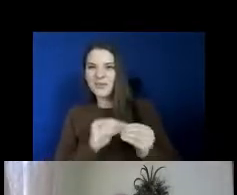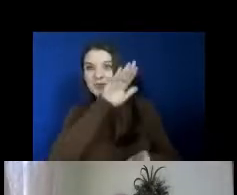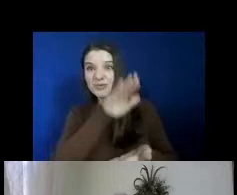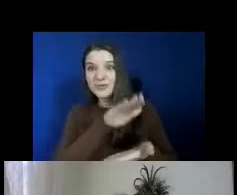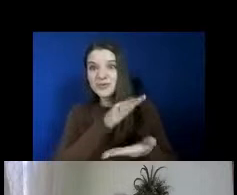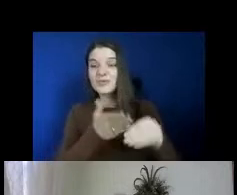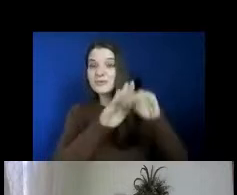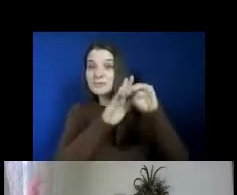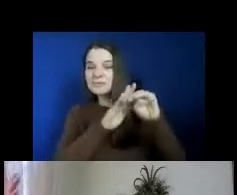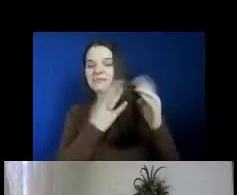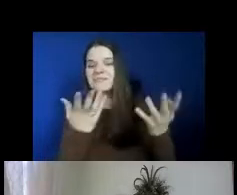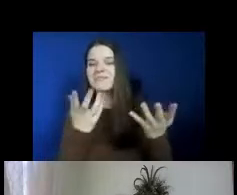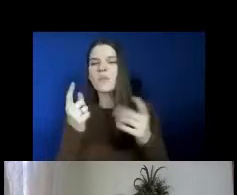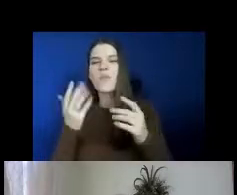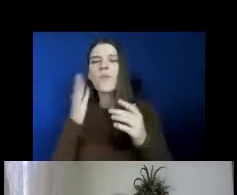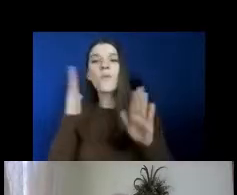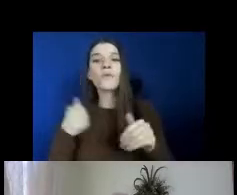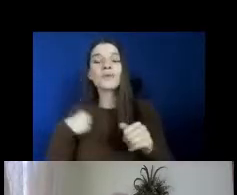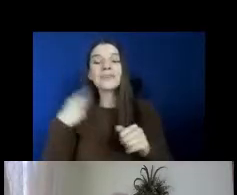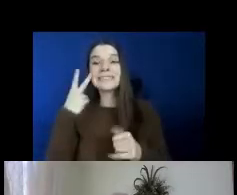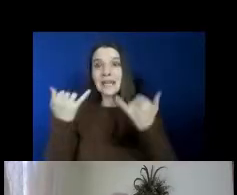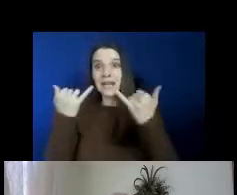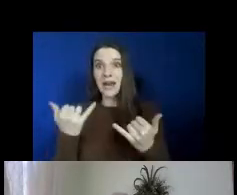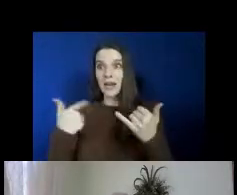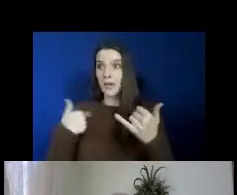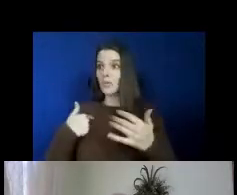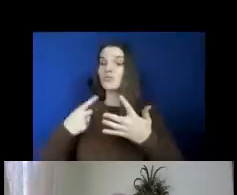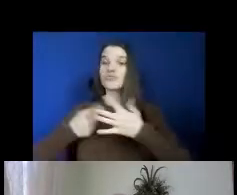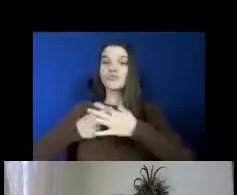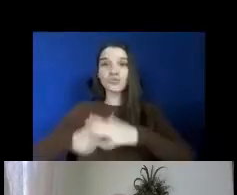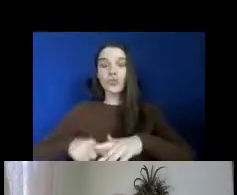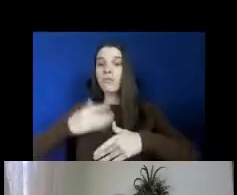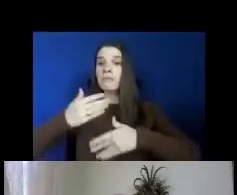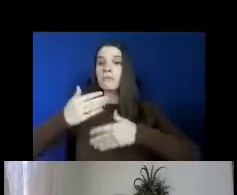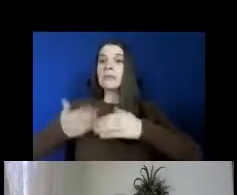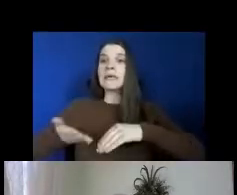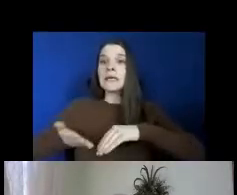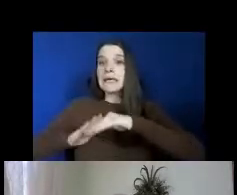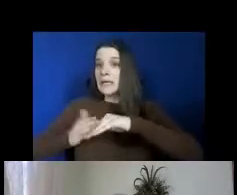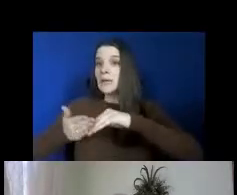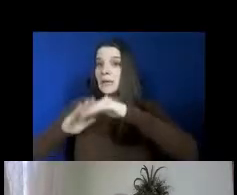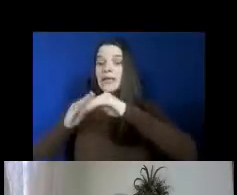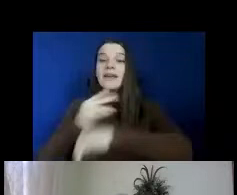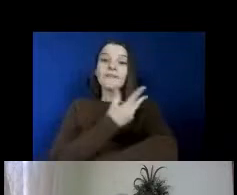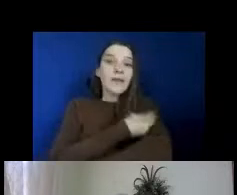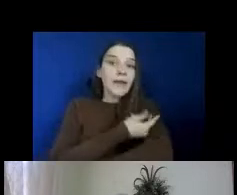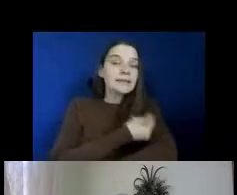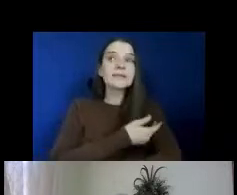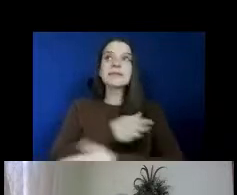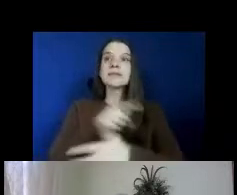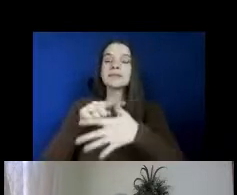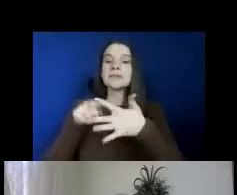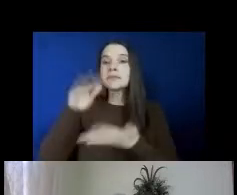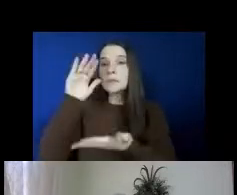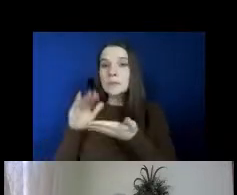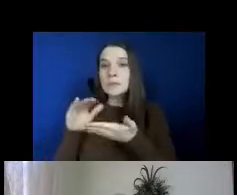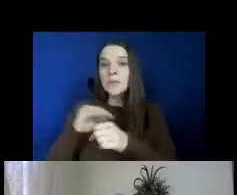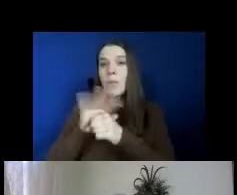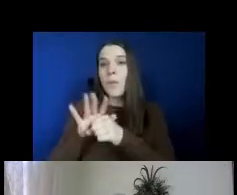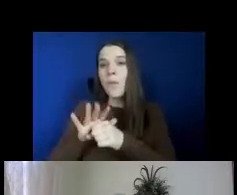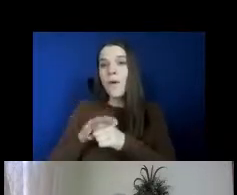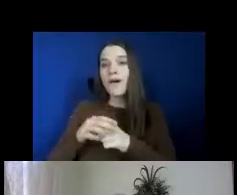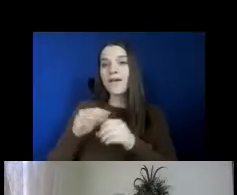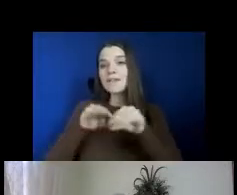going to hopefully see in the rebound as we start to get increased rates of vaccines, reduced rates of COVID infections